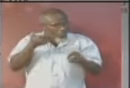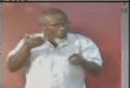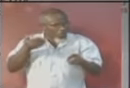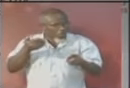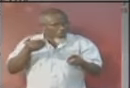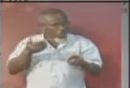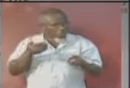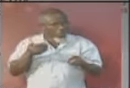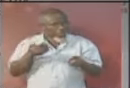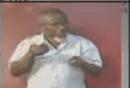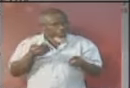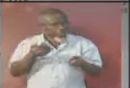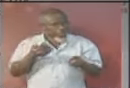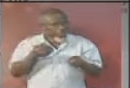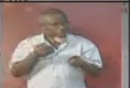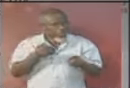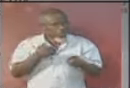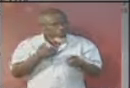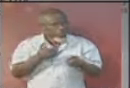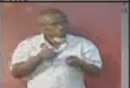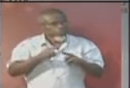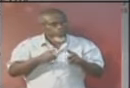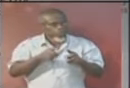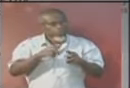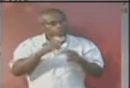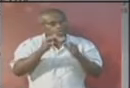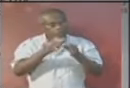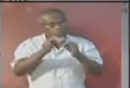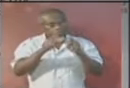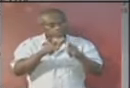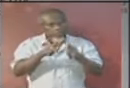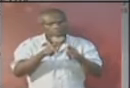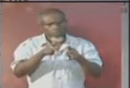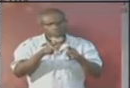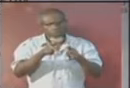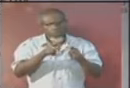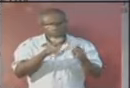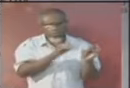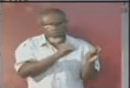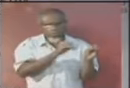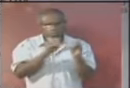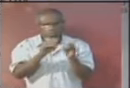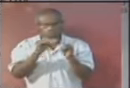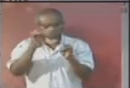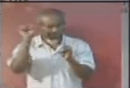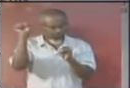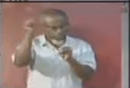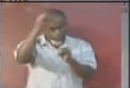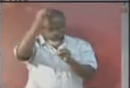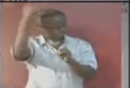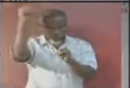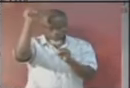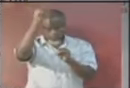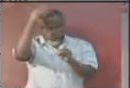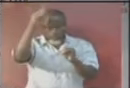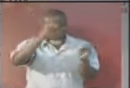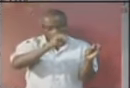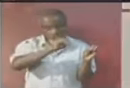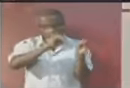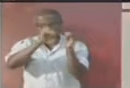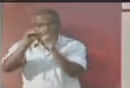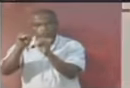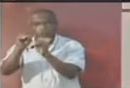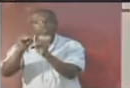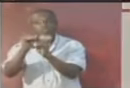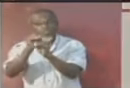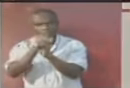system, but I mean, generally speaking, when a patient is transferred via ambulance, the ambulance is outfitted up to national standard. There's a process